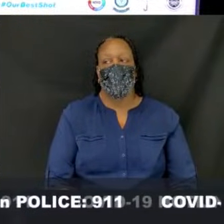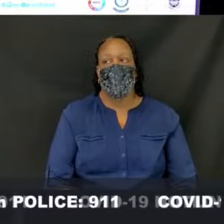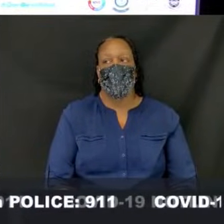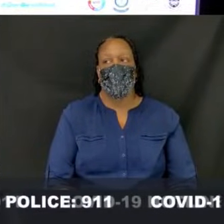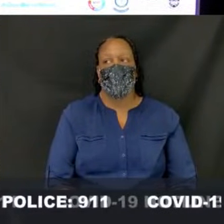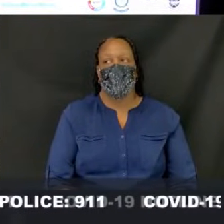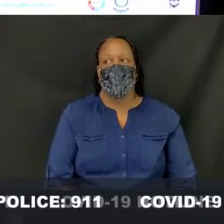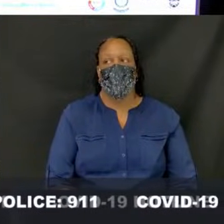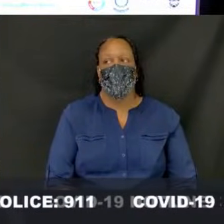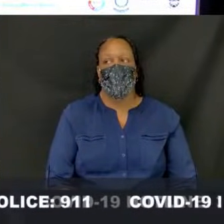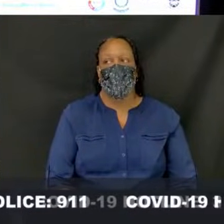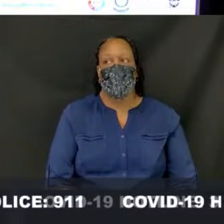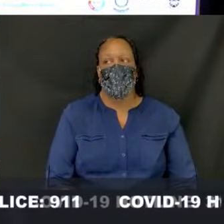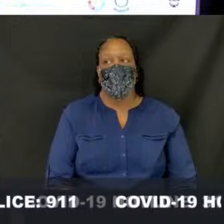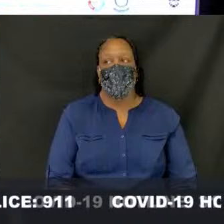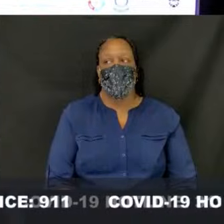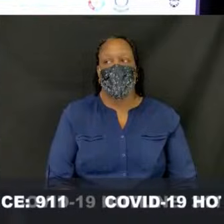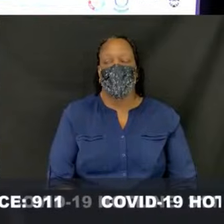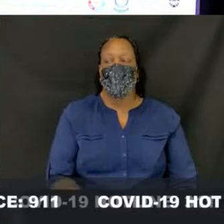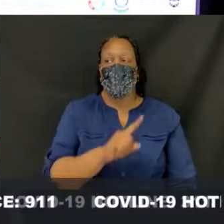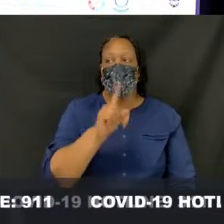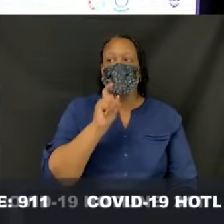Okay, this one is from Von